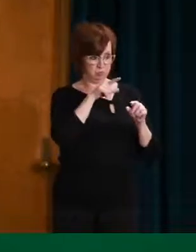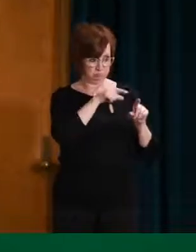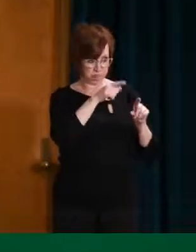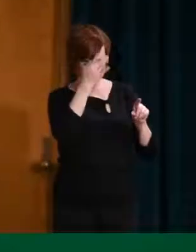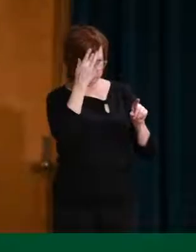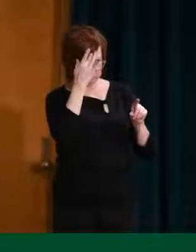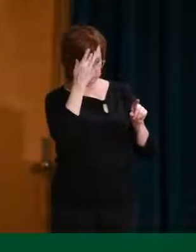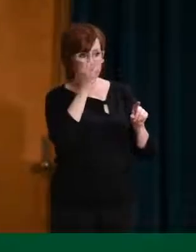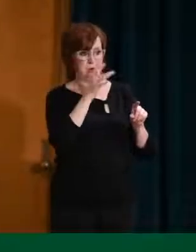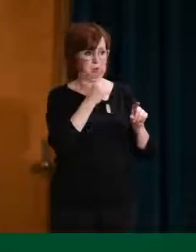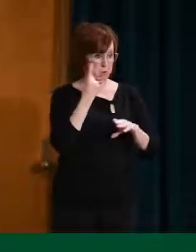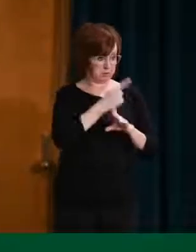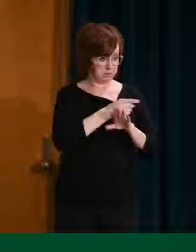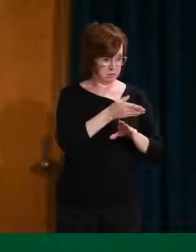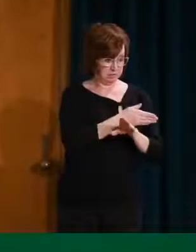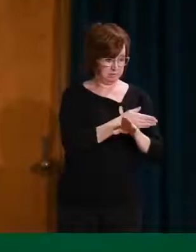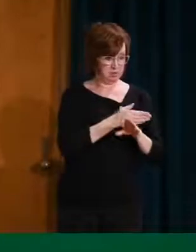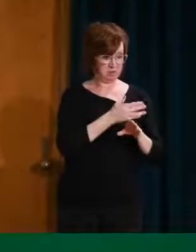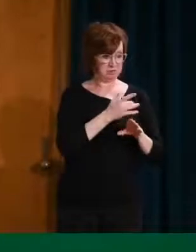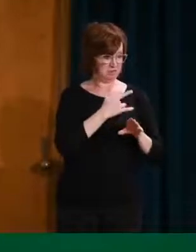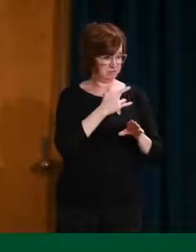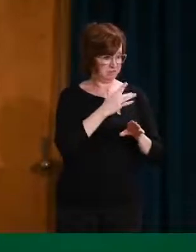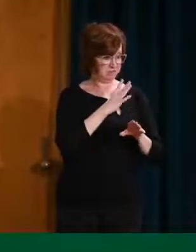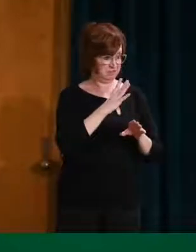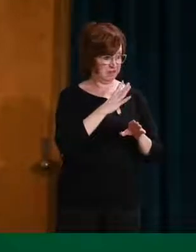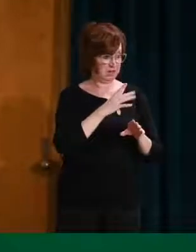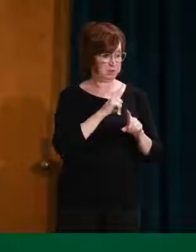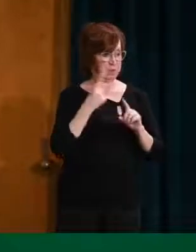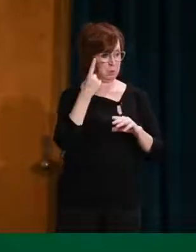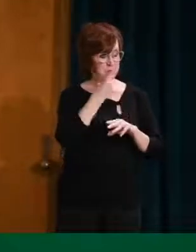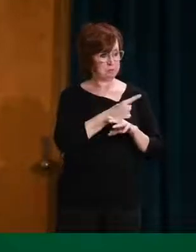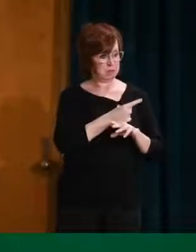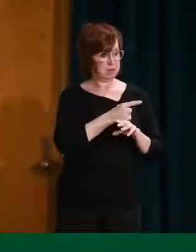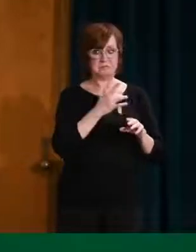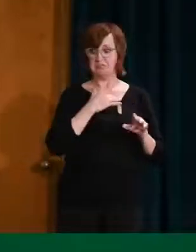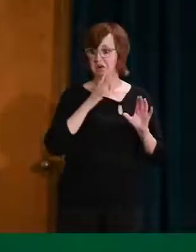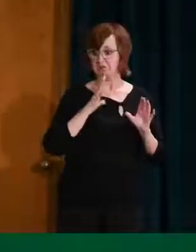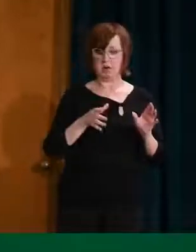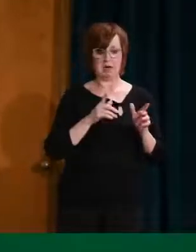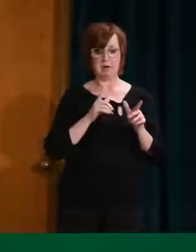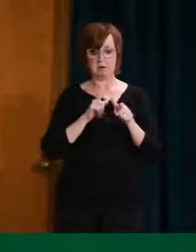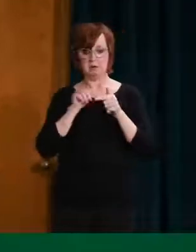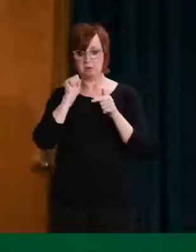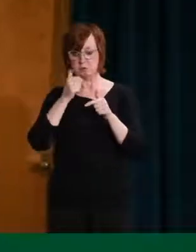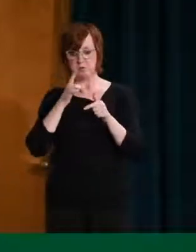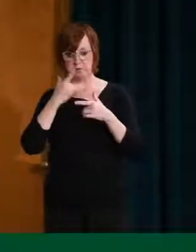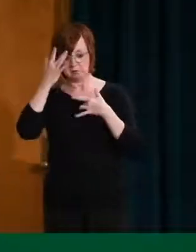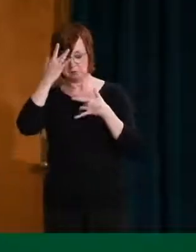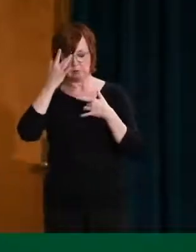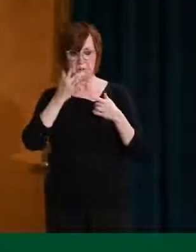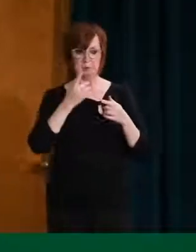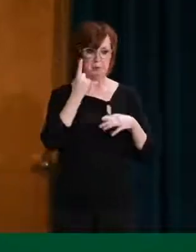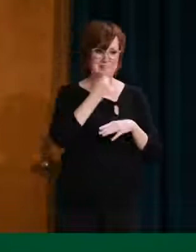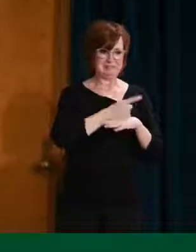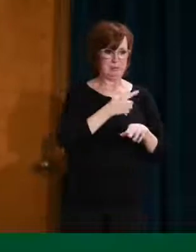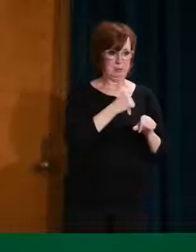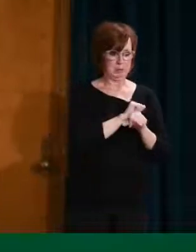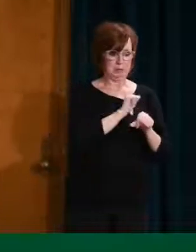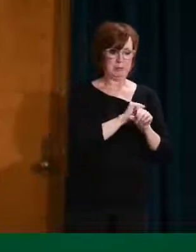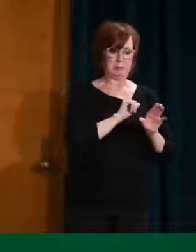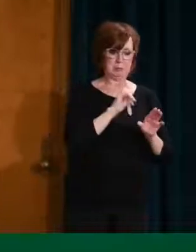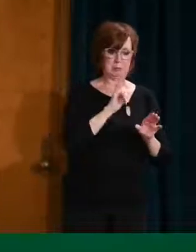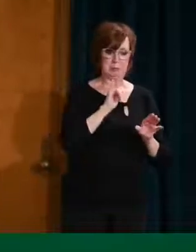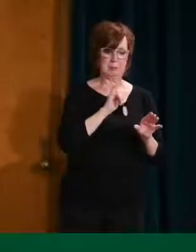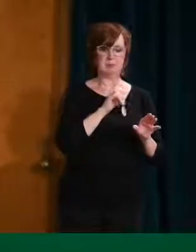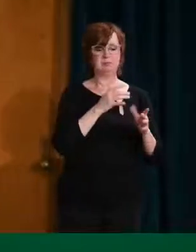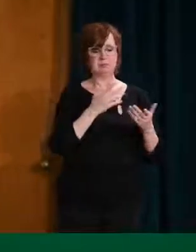maybe a day before they develop symptoms and may have been at work, that will happen. But generally what we have seen is that people who work in